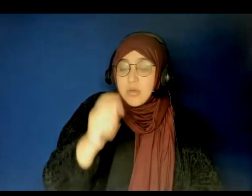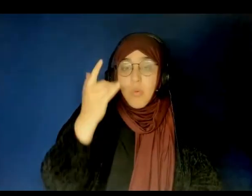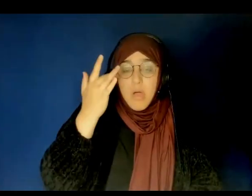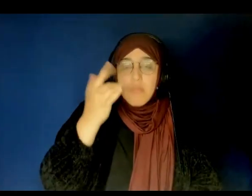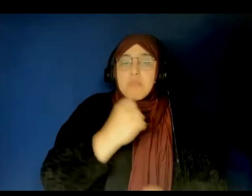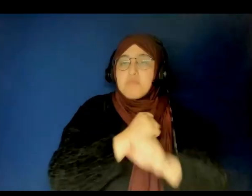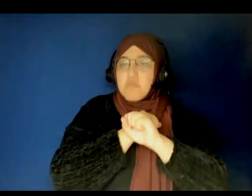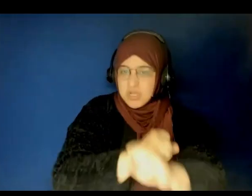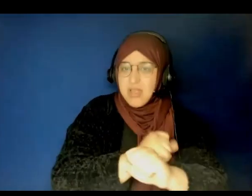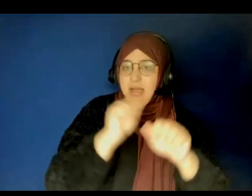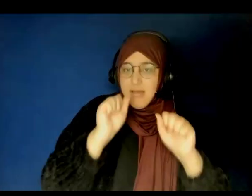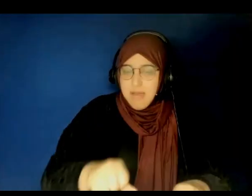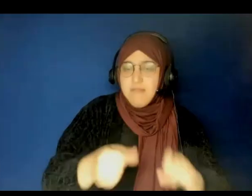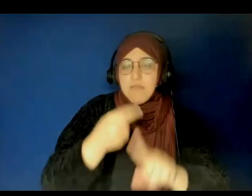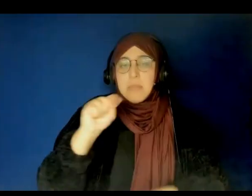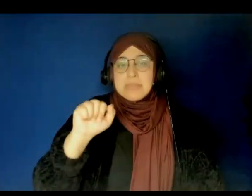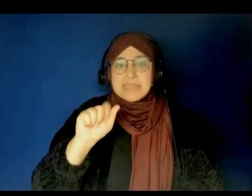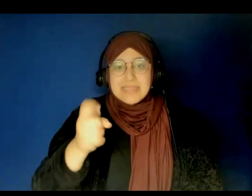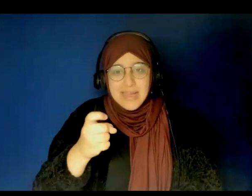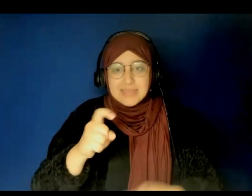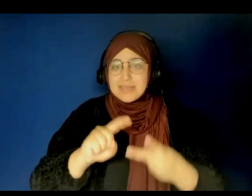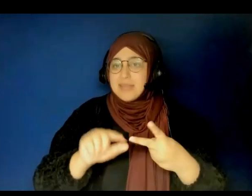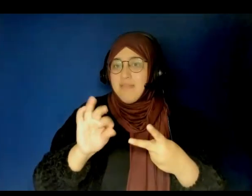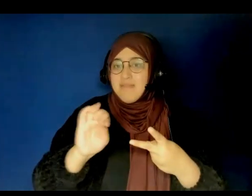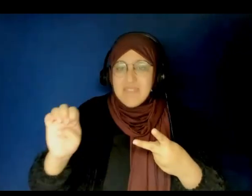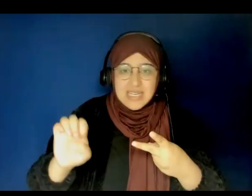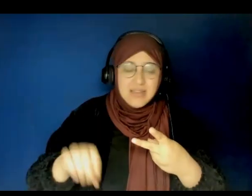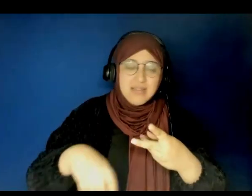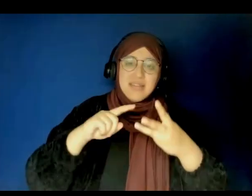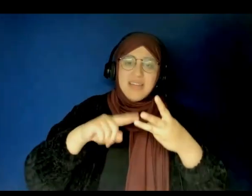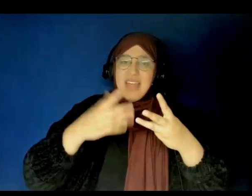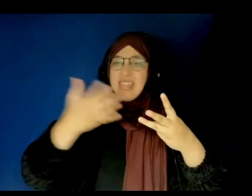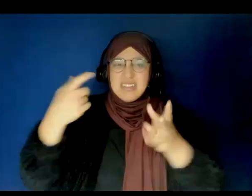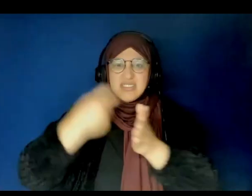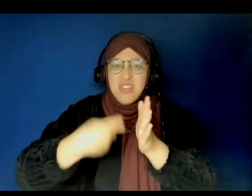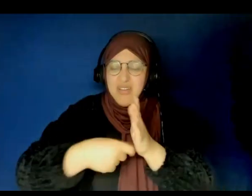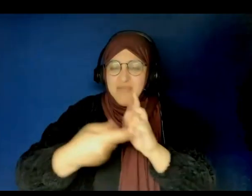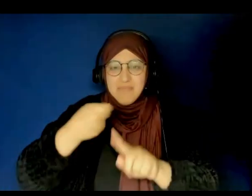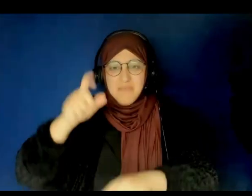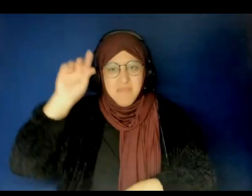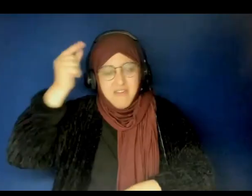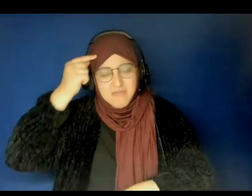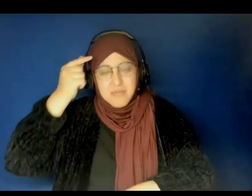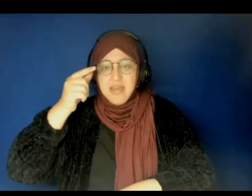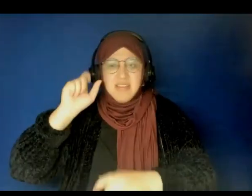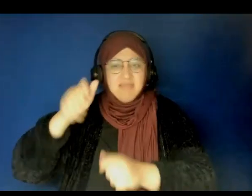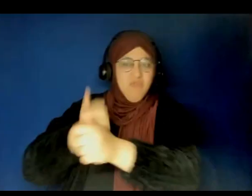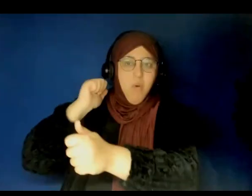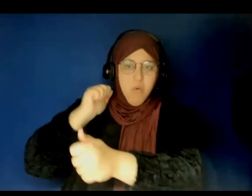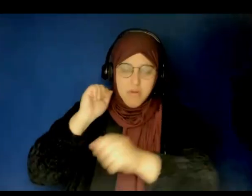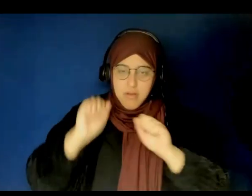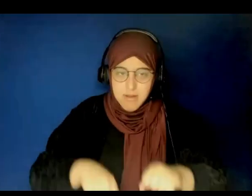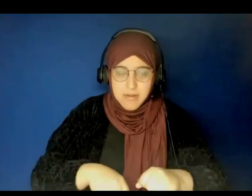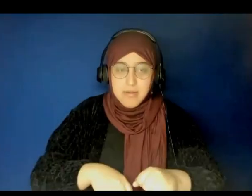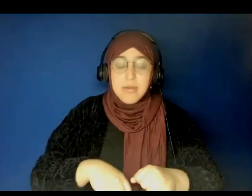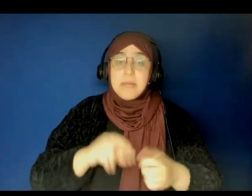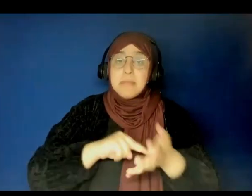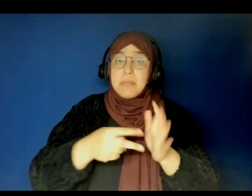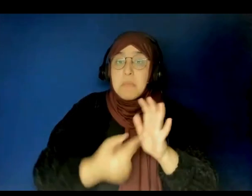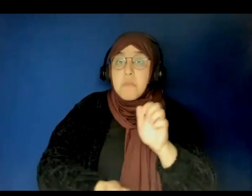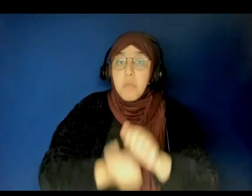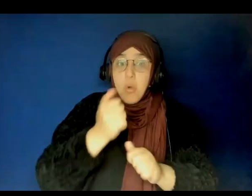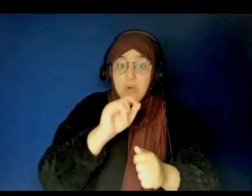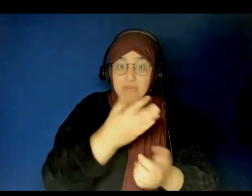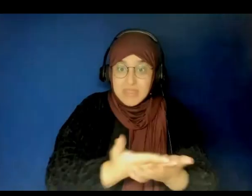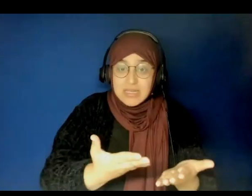taxes and fees and unnecessary charges, so that the majority of that money can go to the family without being diminished